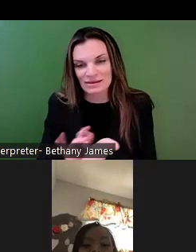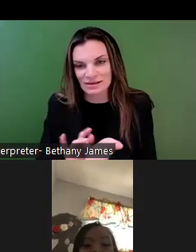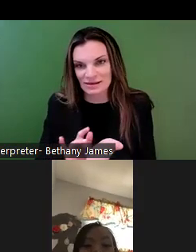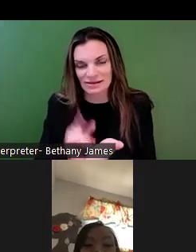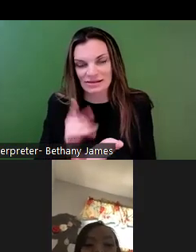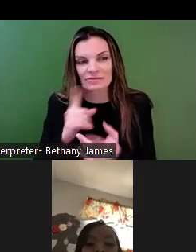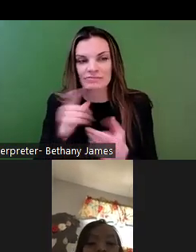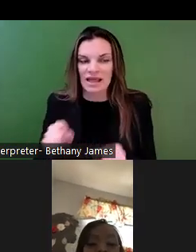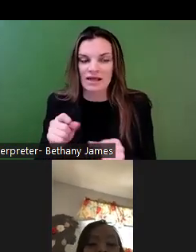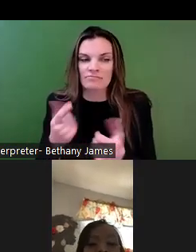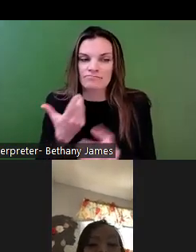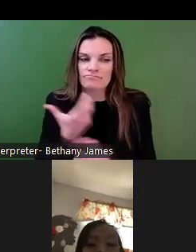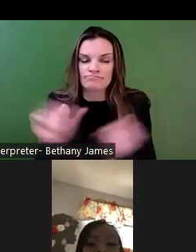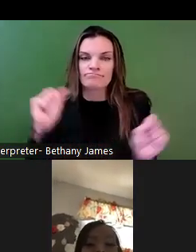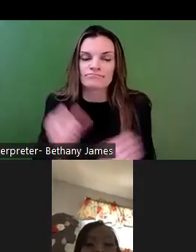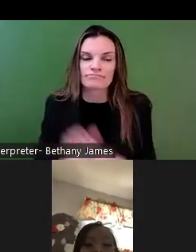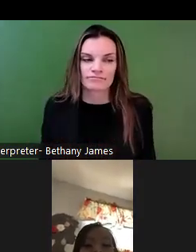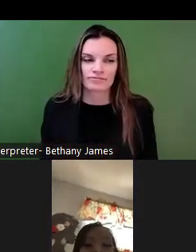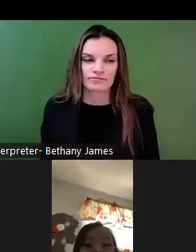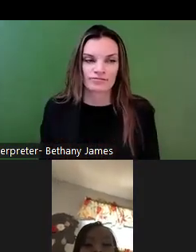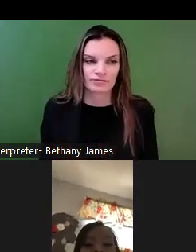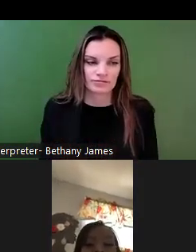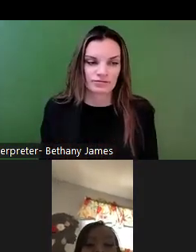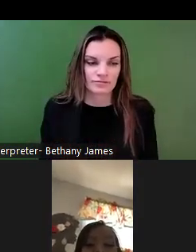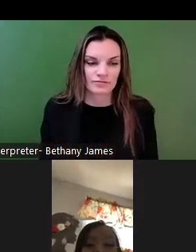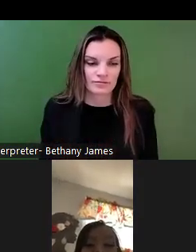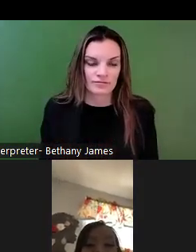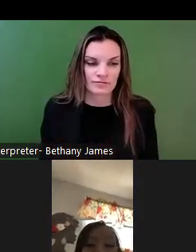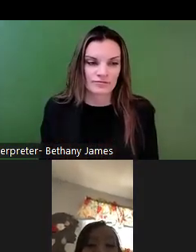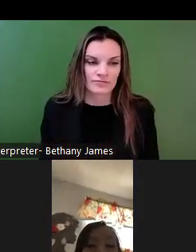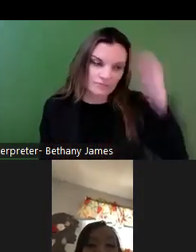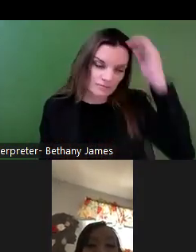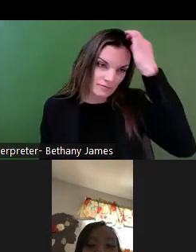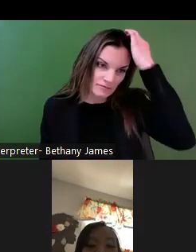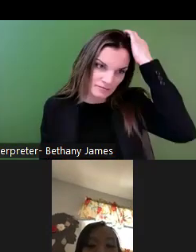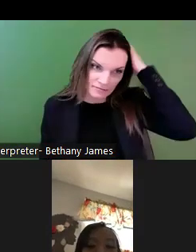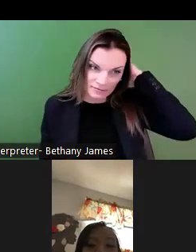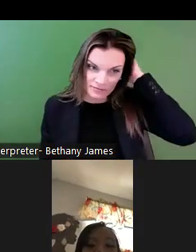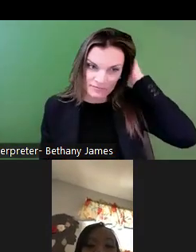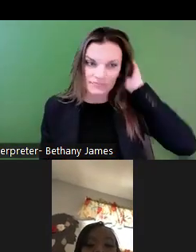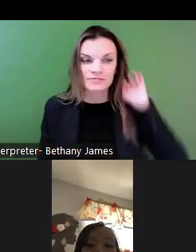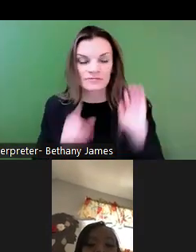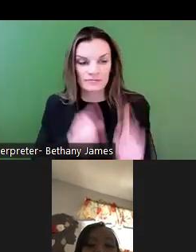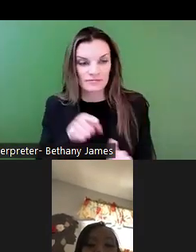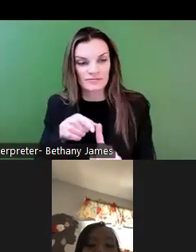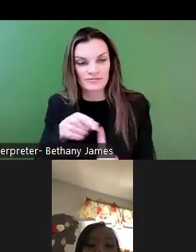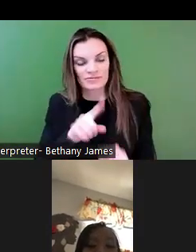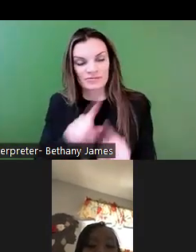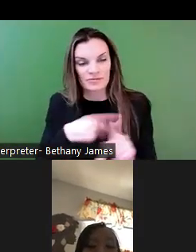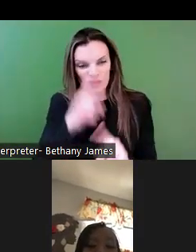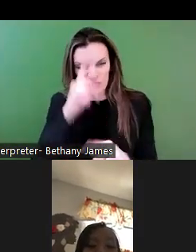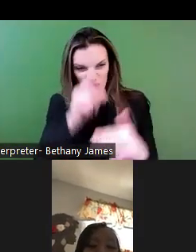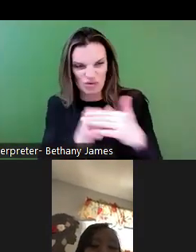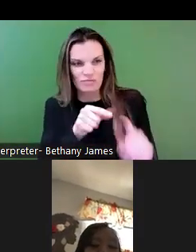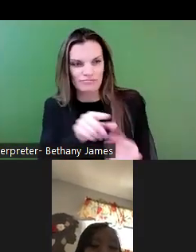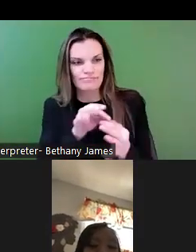an ischemic stroke, the gold standard is tissue plasmagen activator, TPA, or an